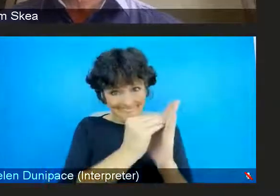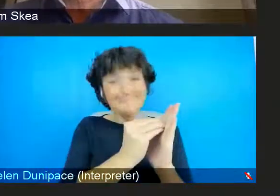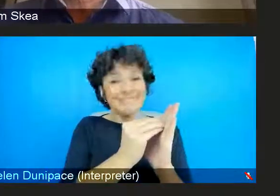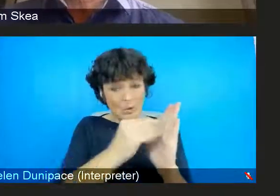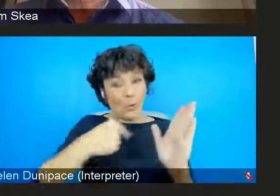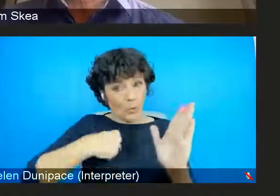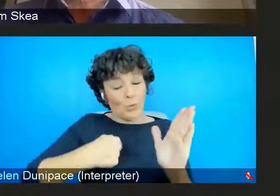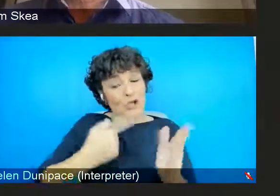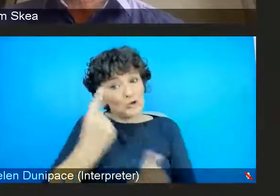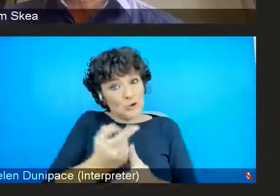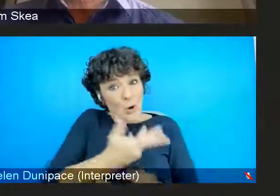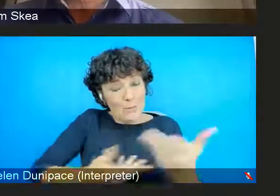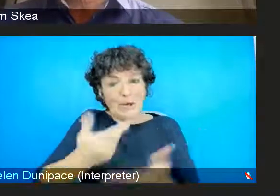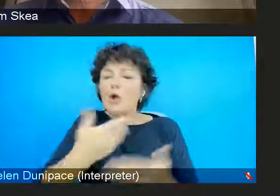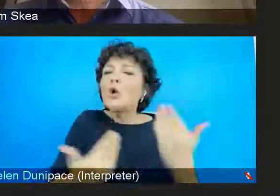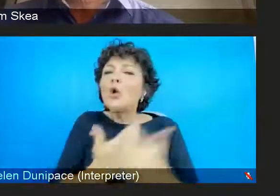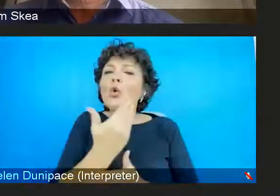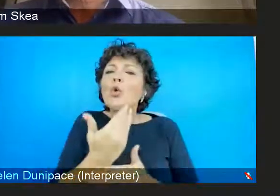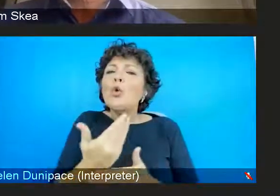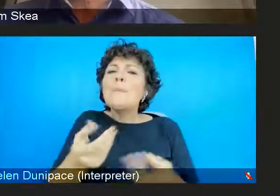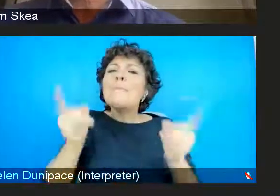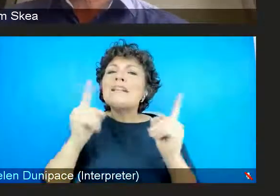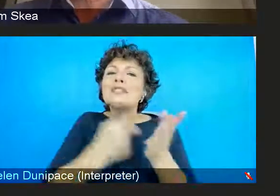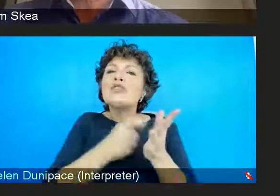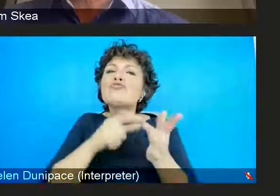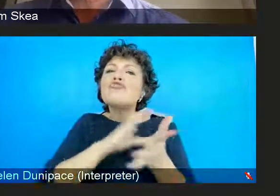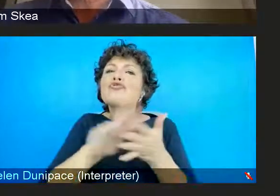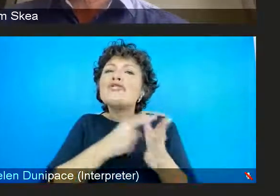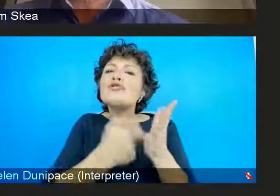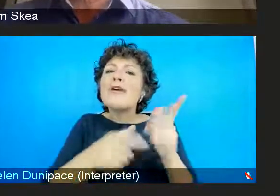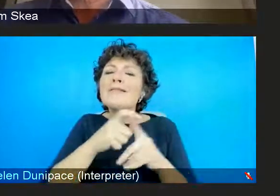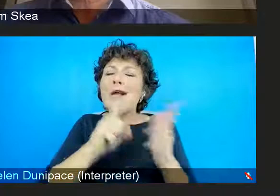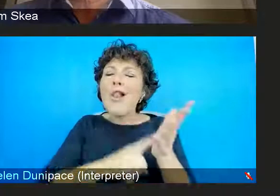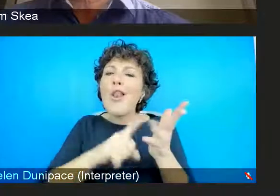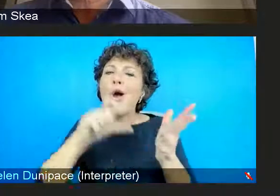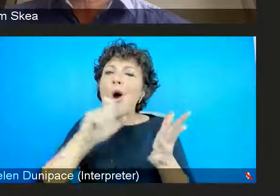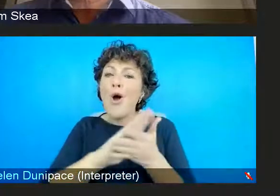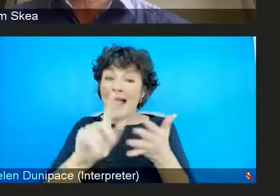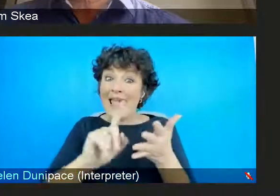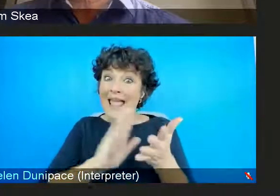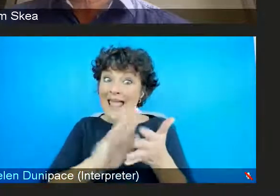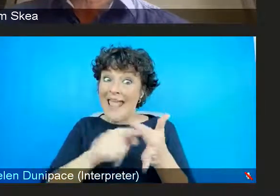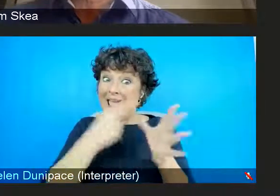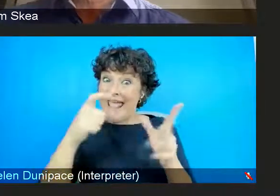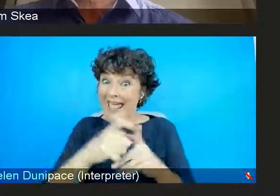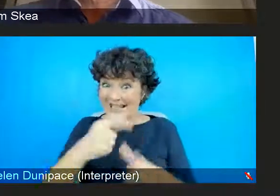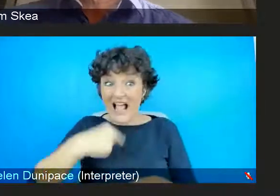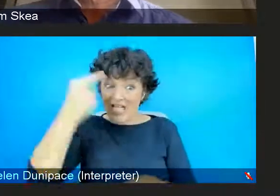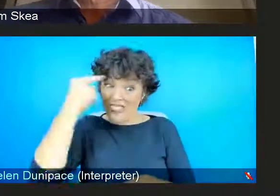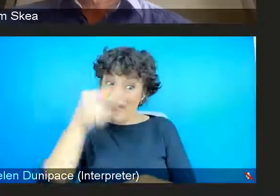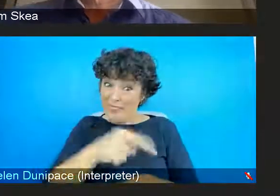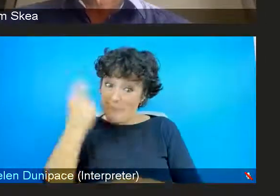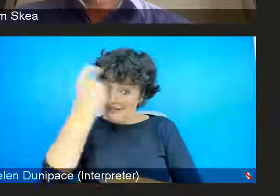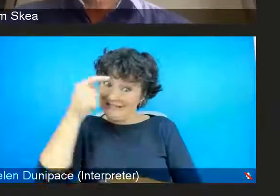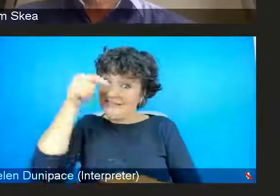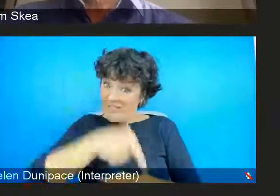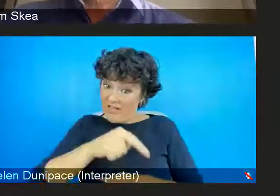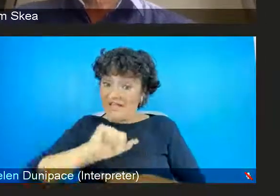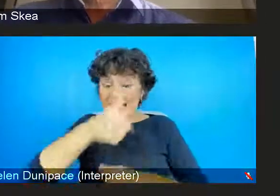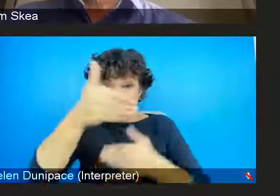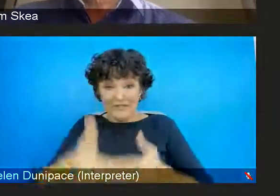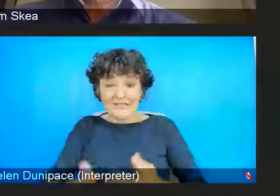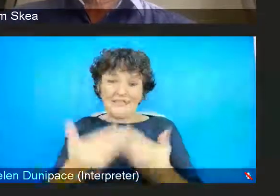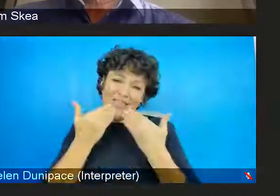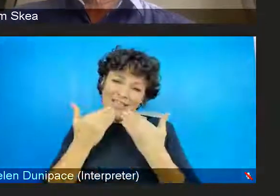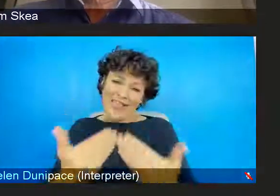for the new minister, Richard Lochhead, and the Just Transition Commission as it goes into its next phase. Thank